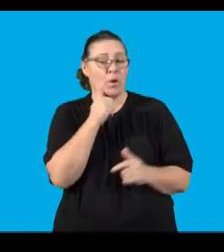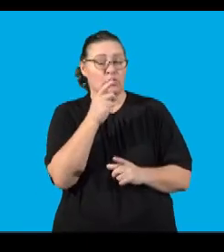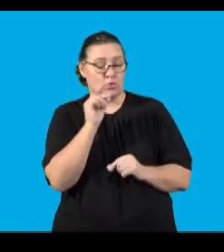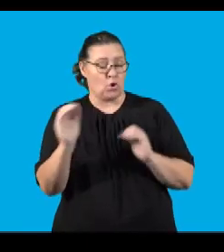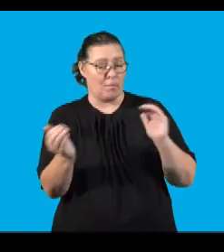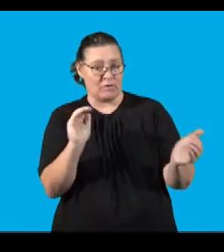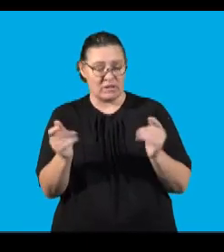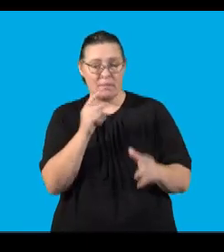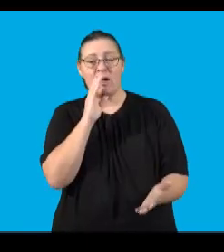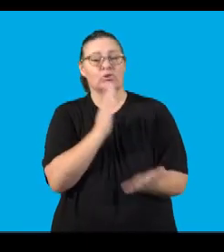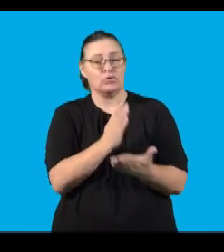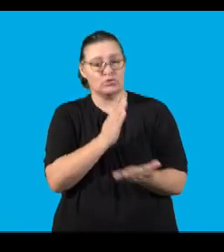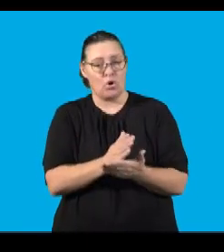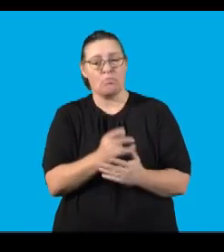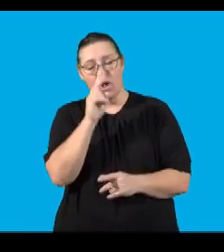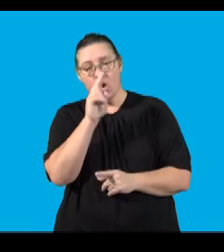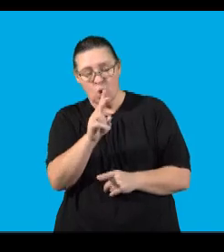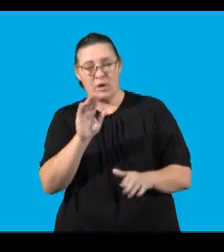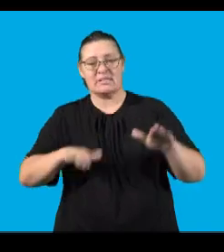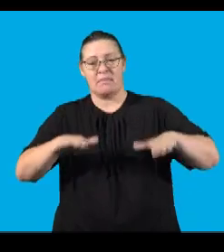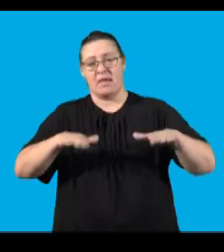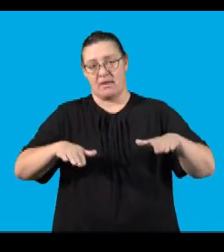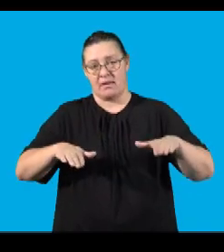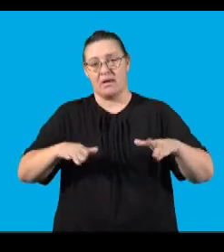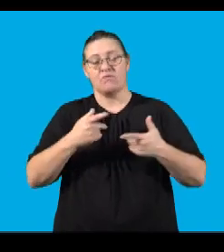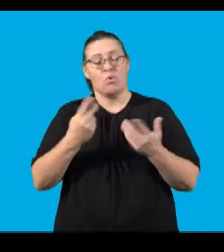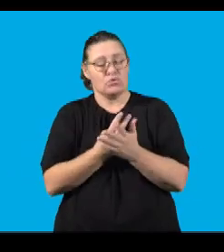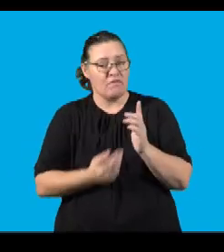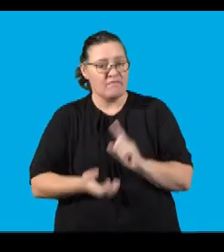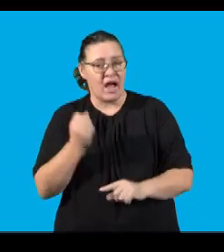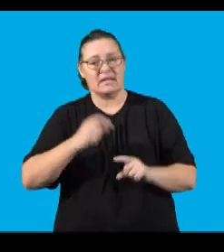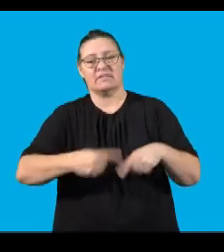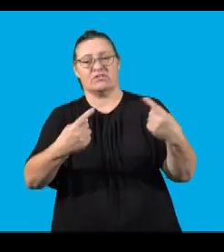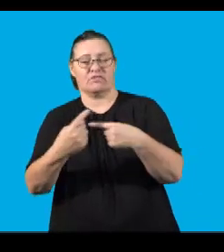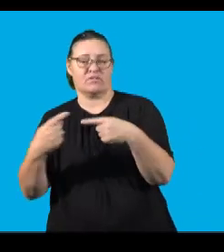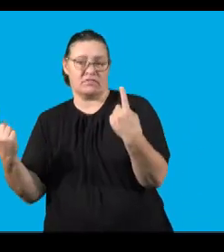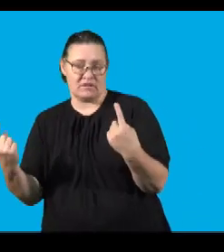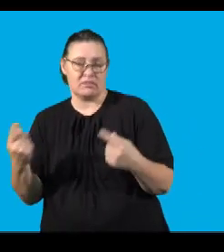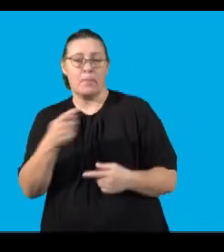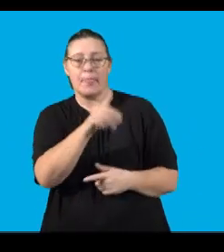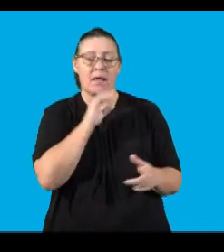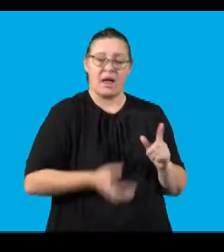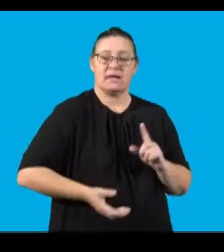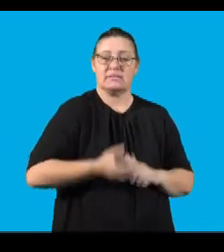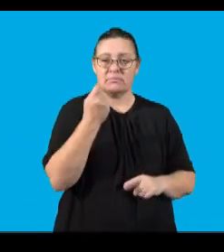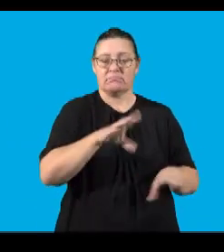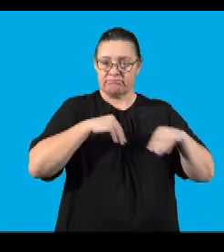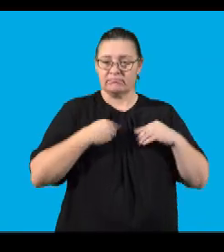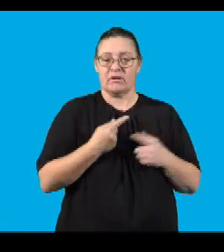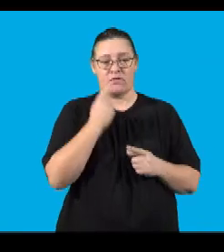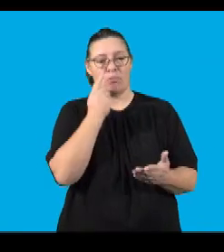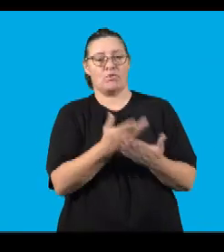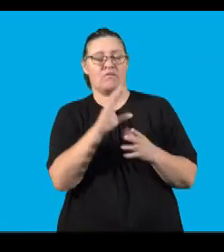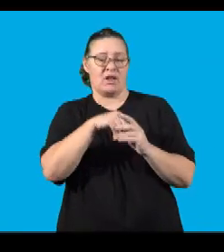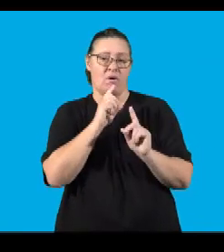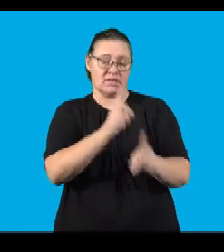doing the comparative question, make sure that you look for similarities, but you may also find differences, and those will be accepted if you prove